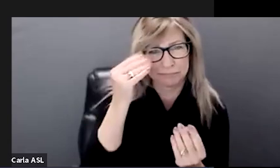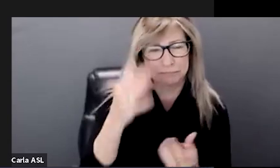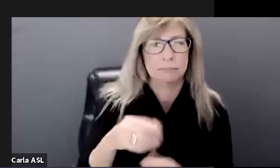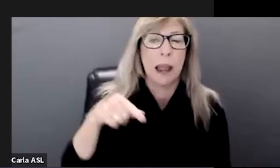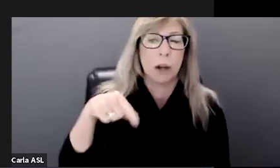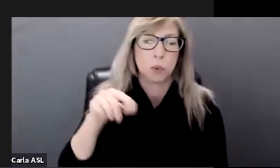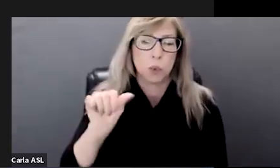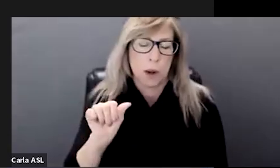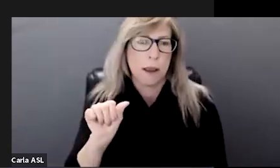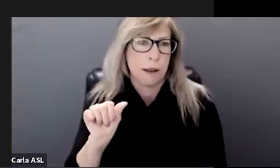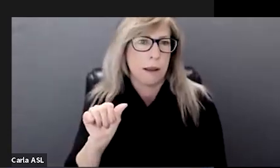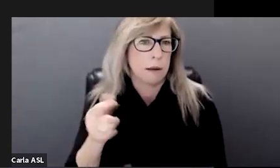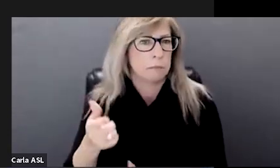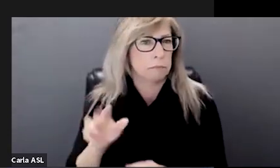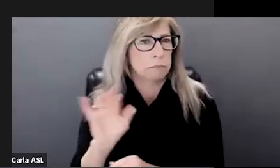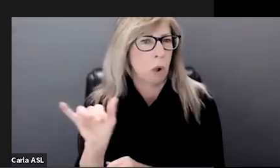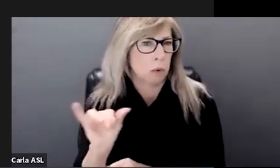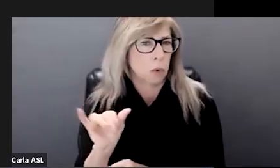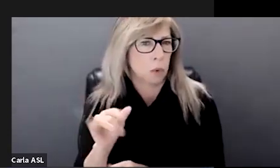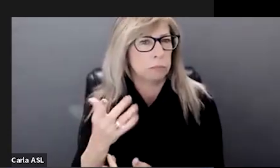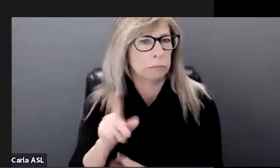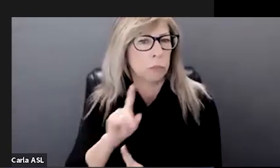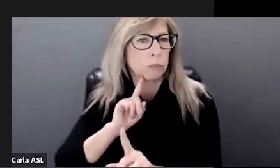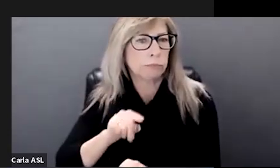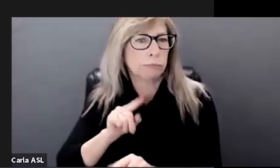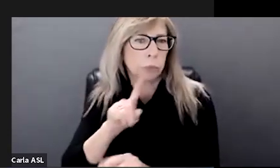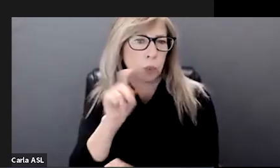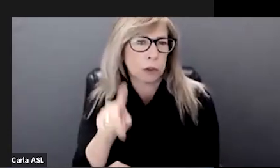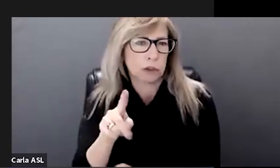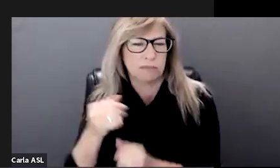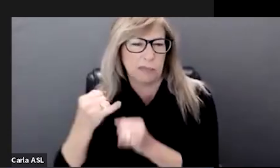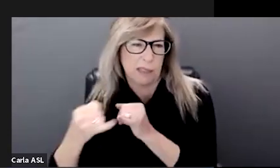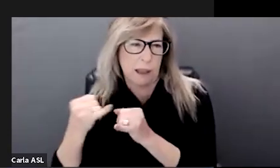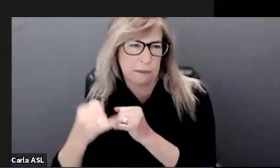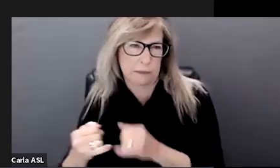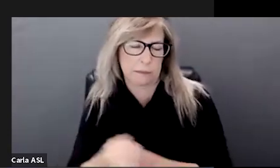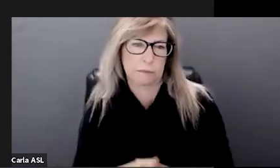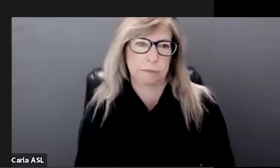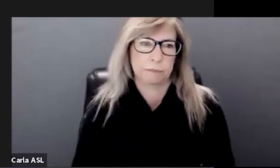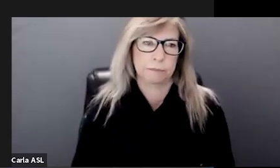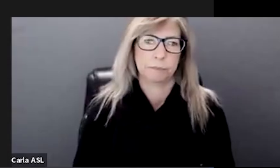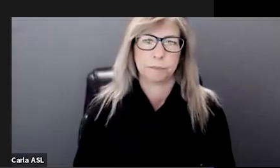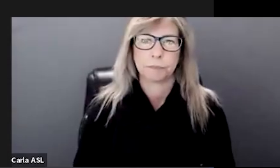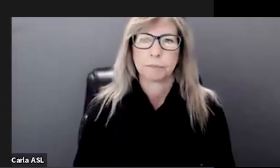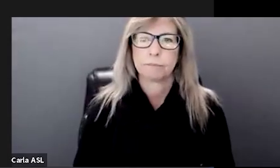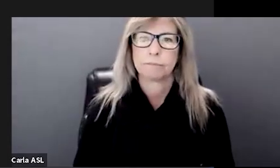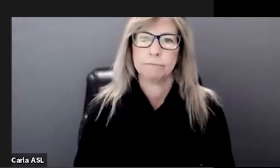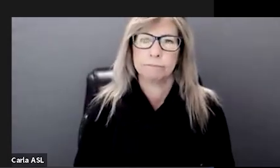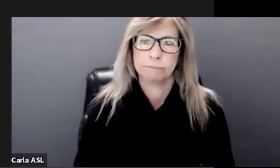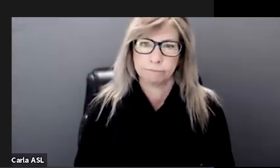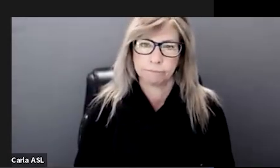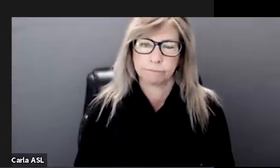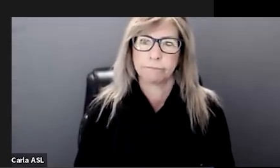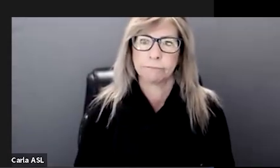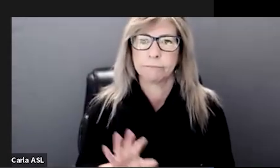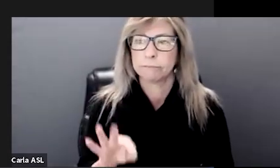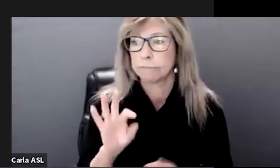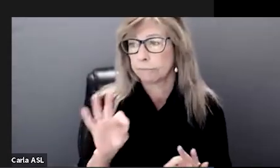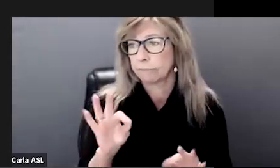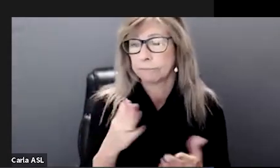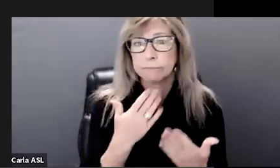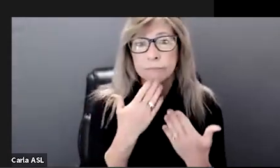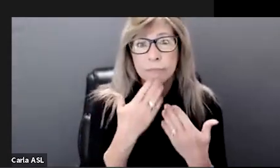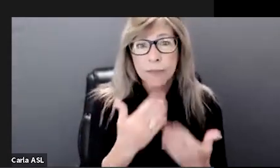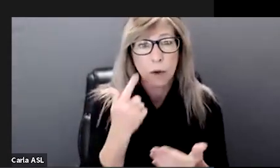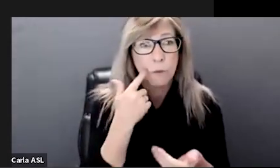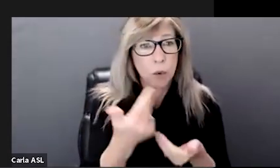as well for a dedicated time at the end. So I do really extend my gratitude to each of you for your participation